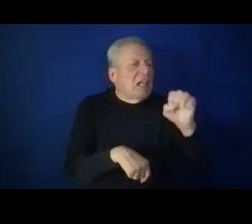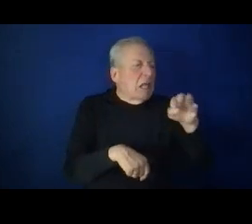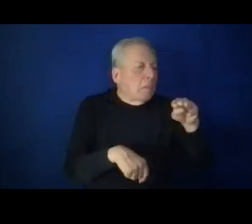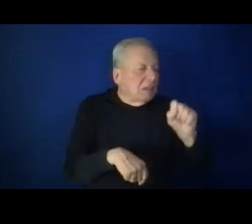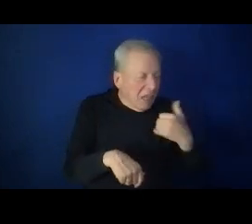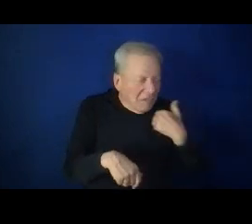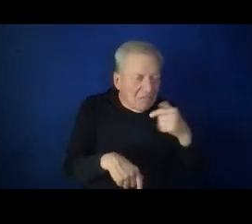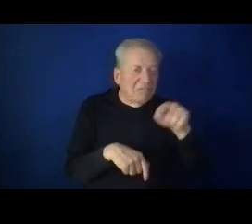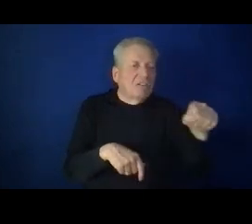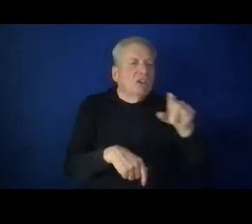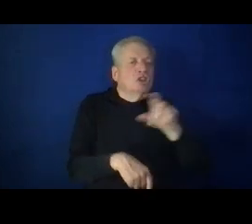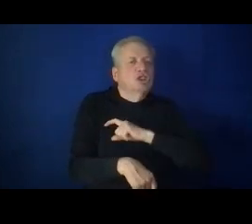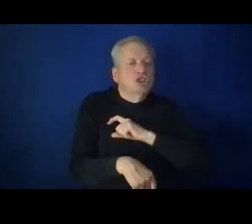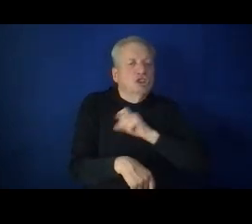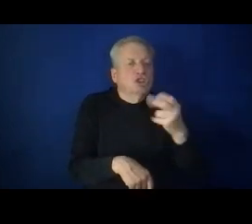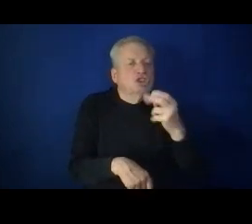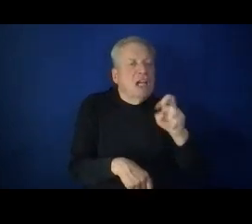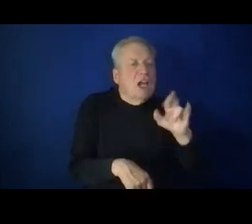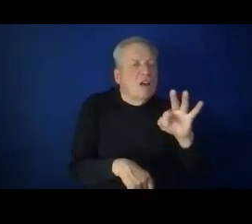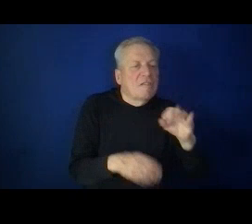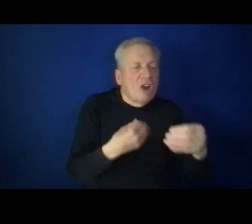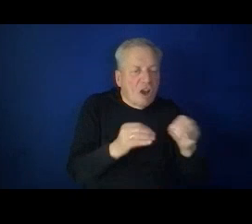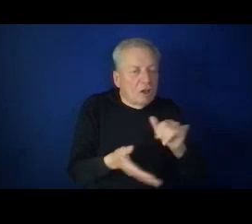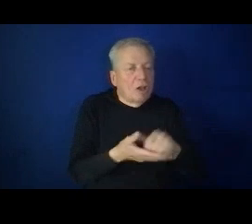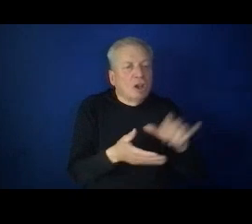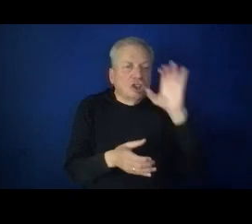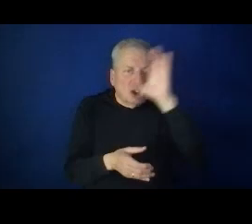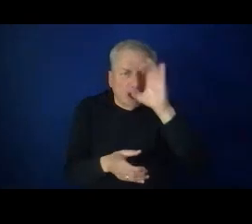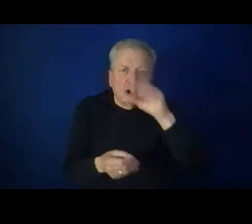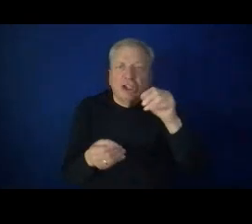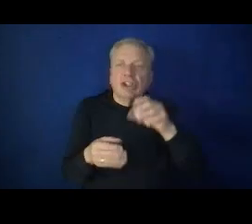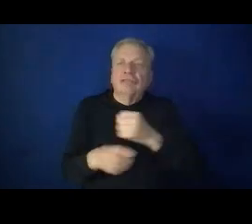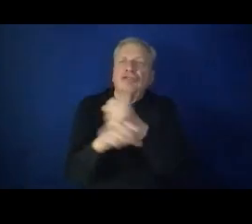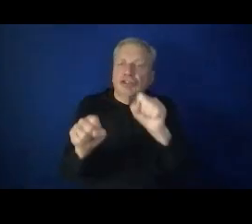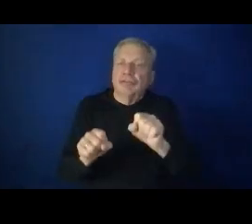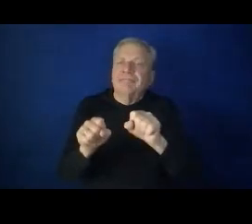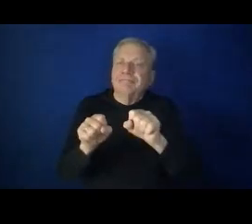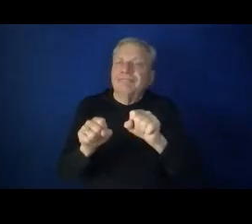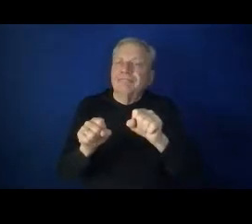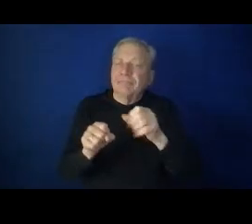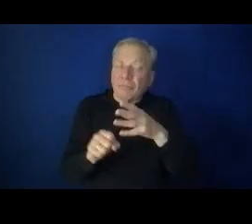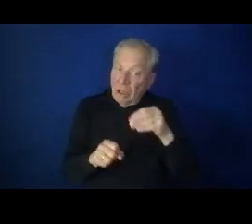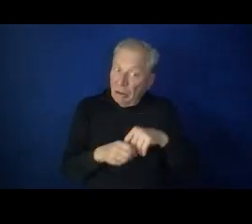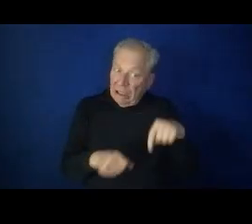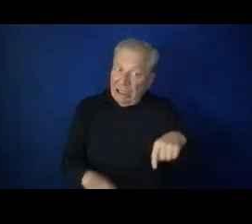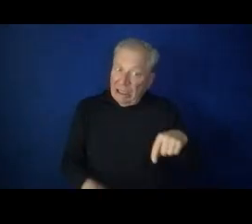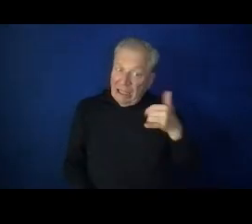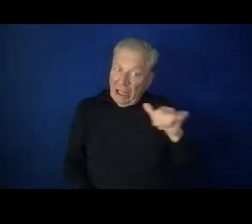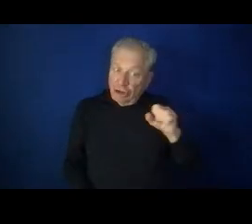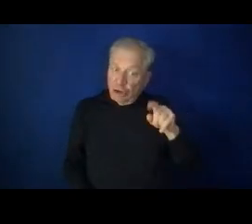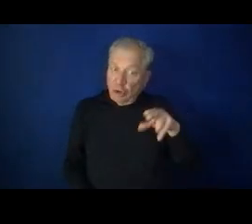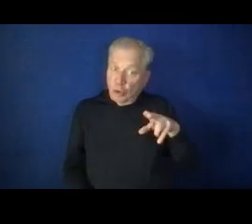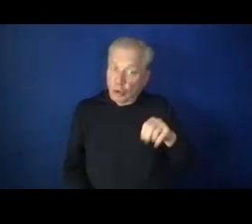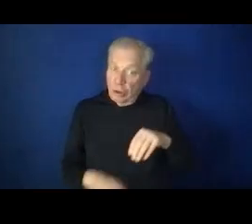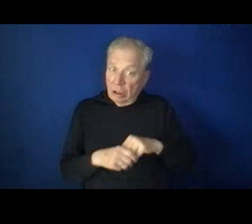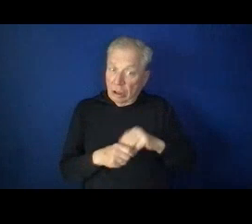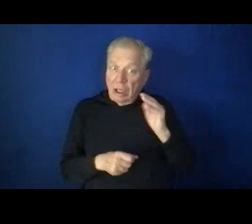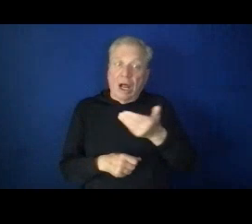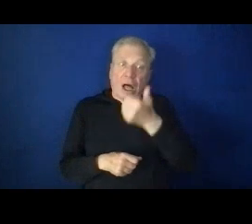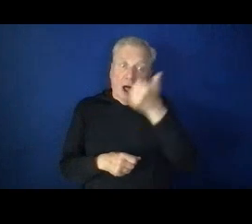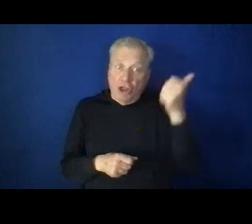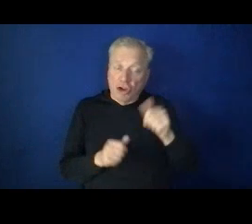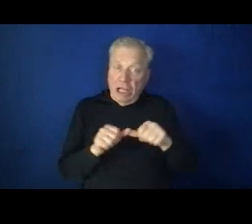have the sheriff's office that's going to be doing the search and rescue operations. In Yellowstone and other exclusive areas around